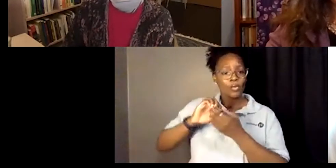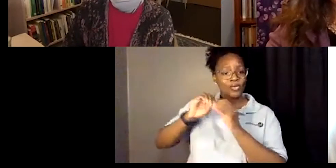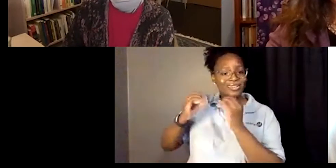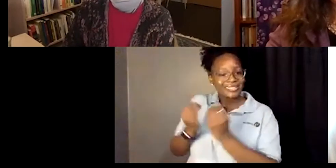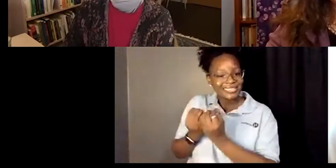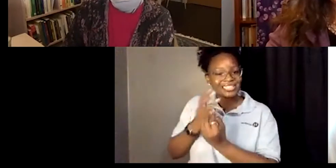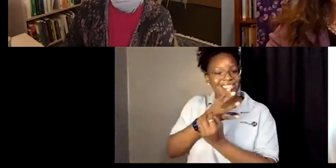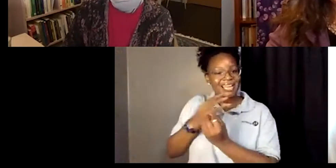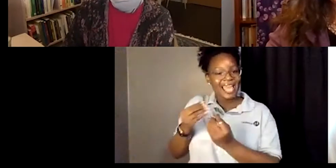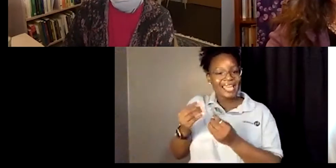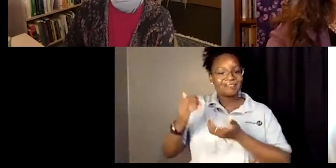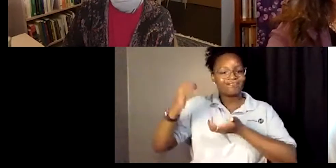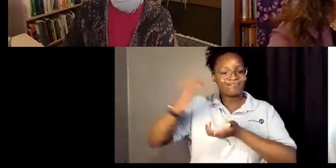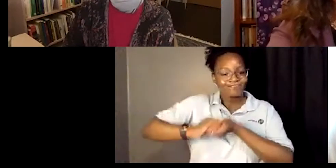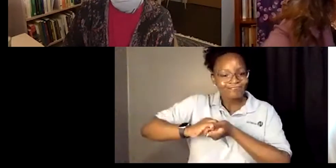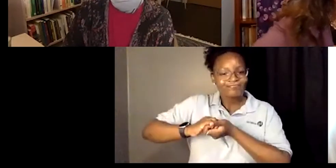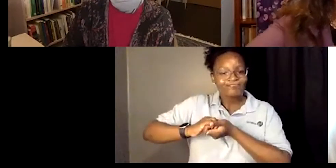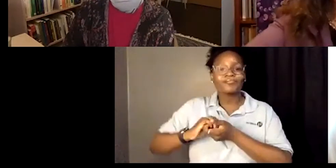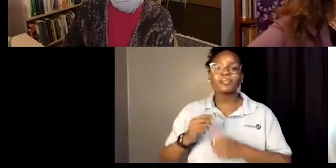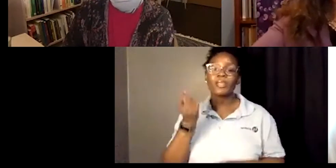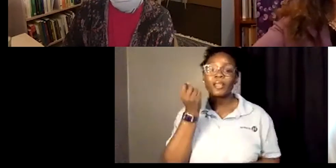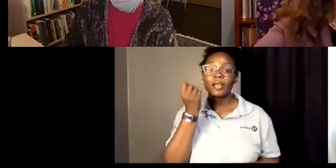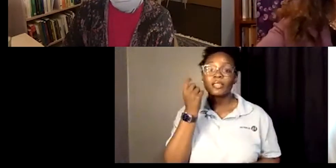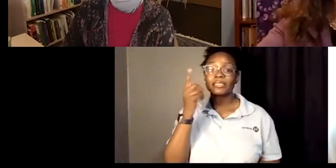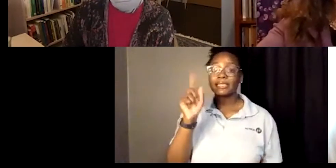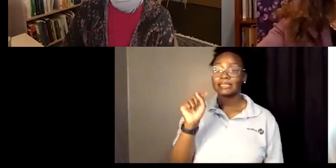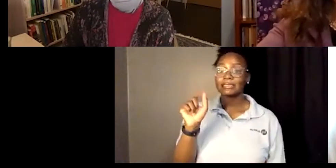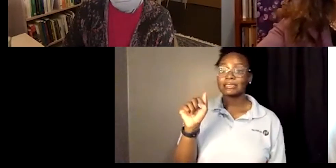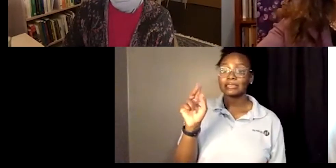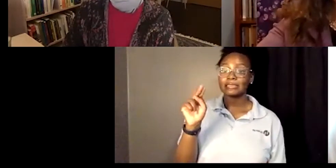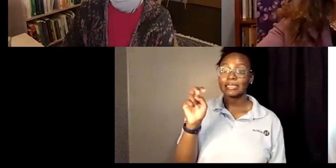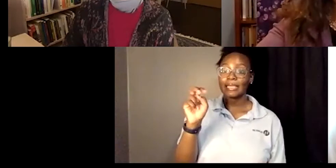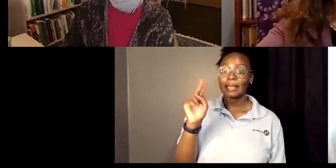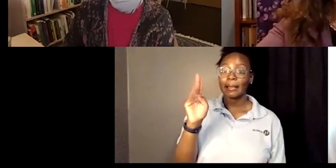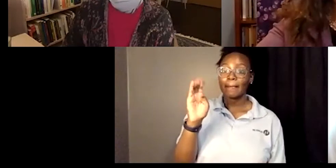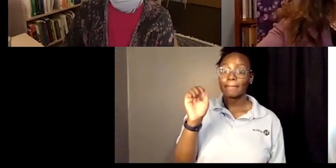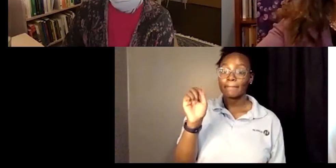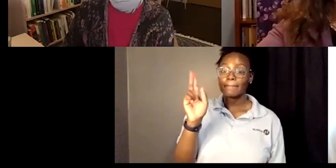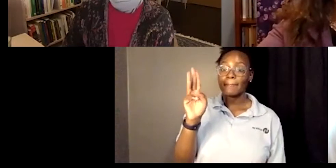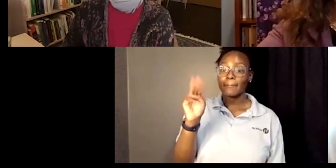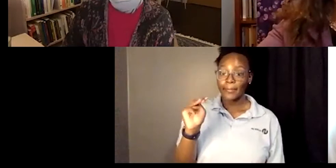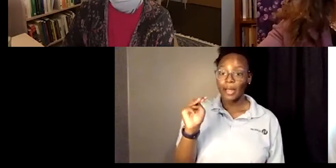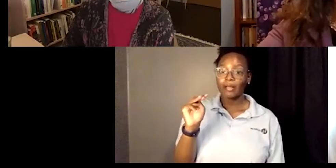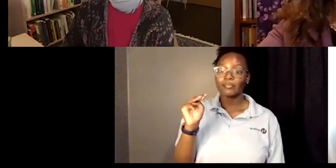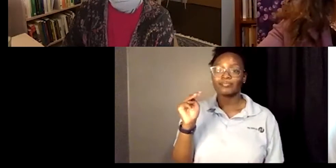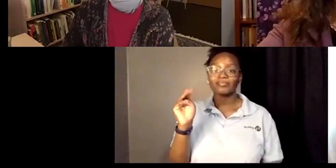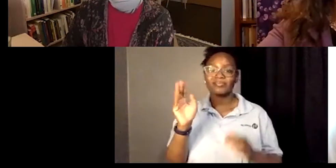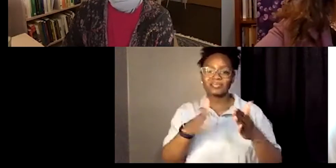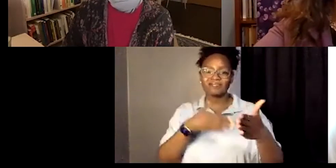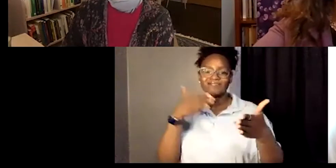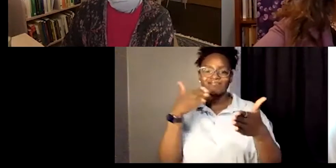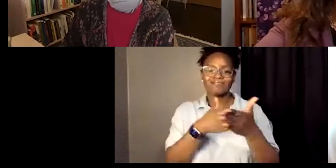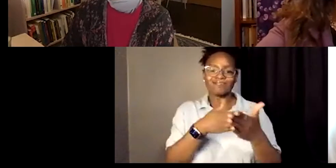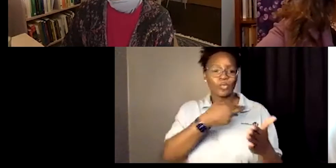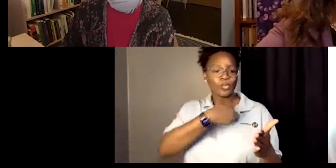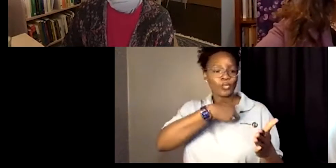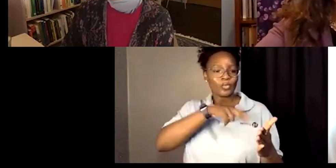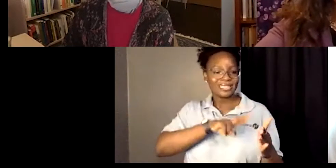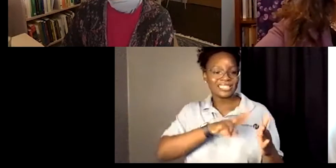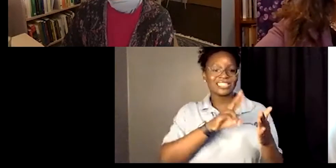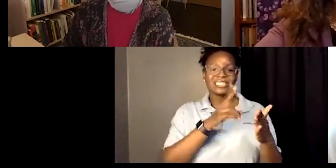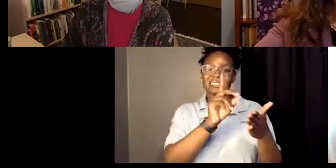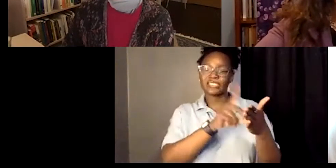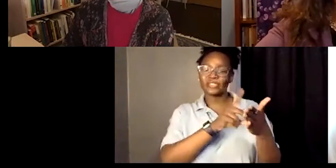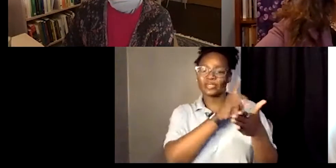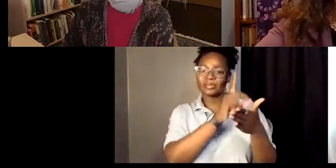Tannenbaum is a secular and non-sectarian not-for-profit. Our mission is to combat religious prejudice, promote justice, and